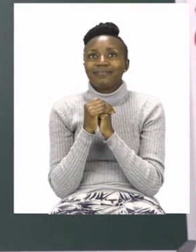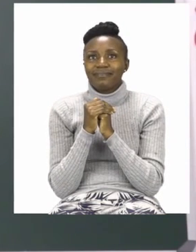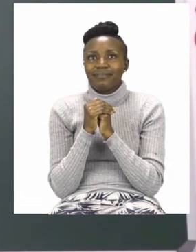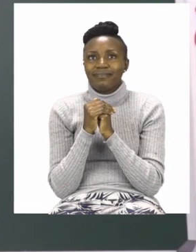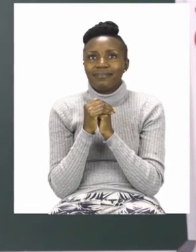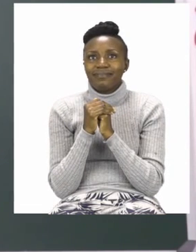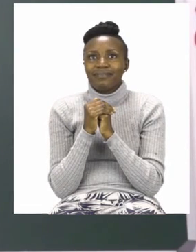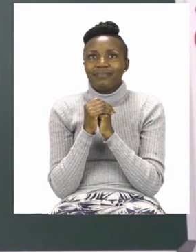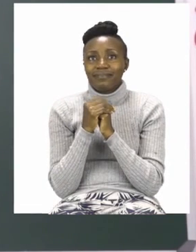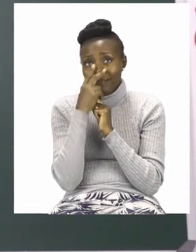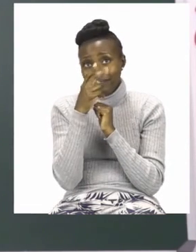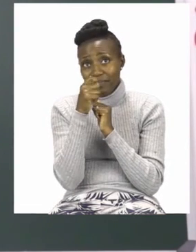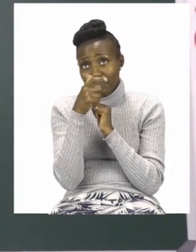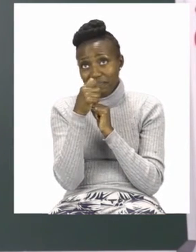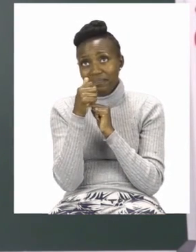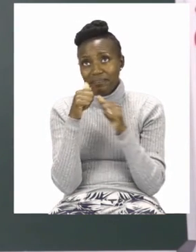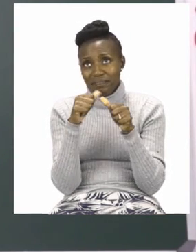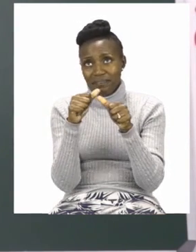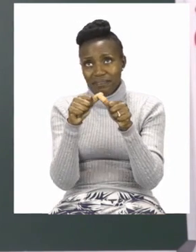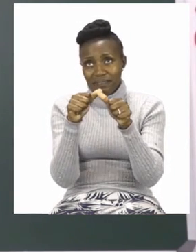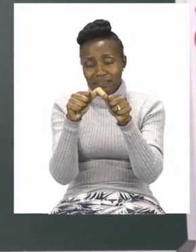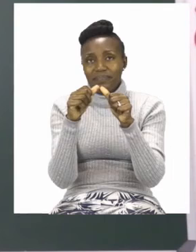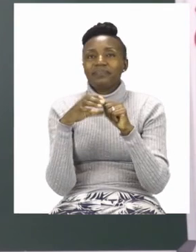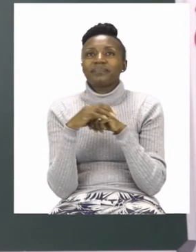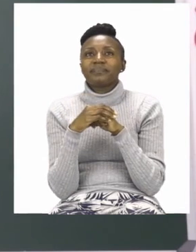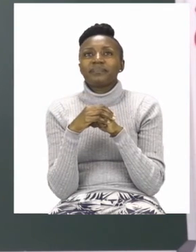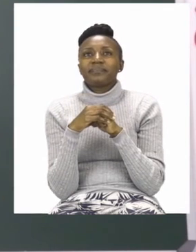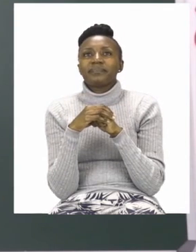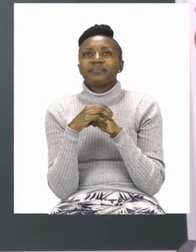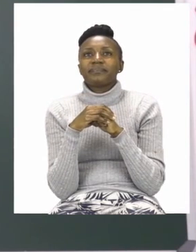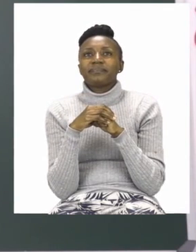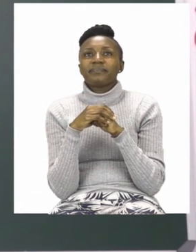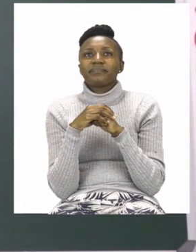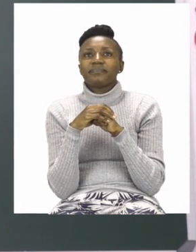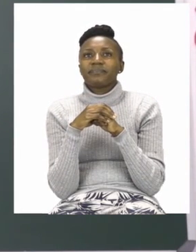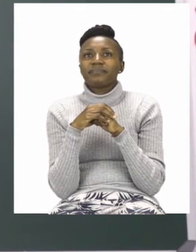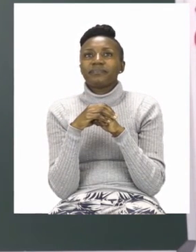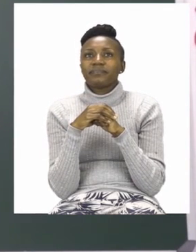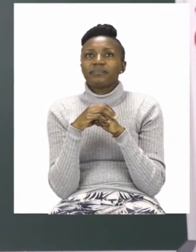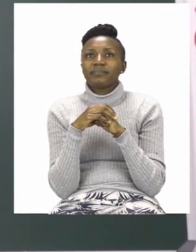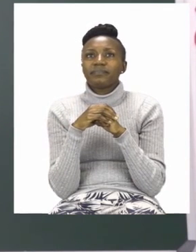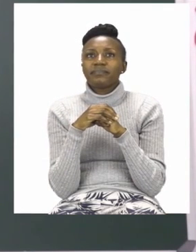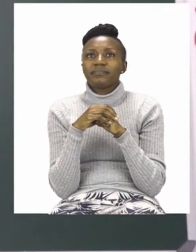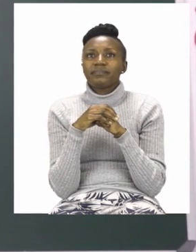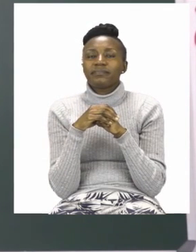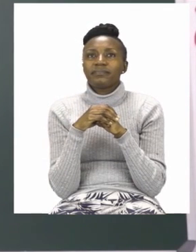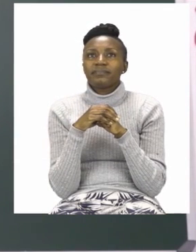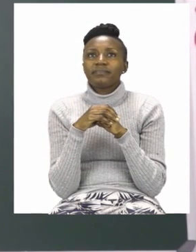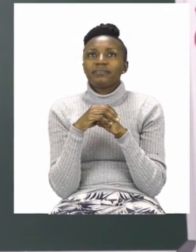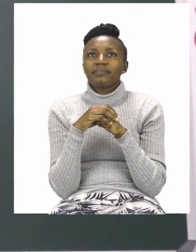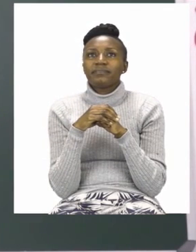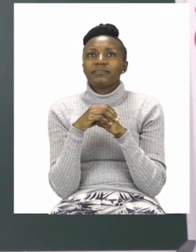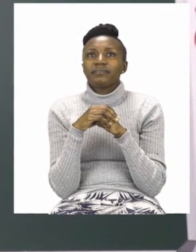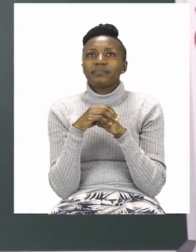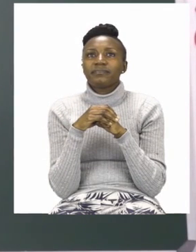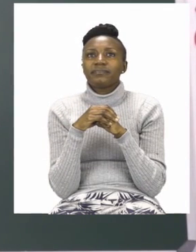of rice, and then very soon I'll be able to show you what the door frame looks